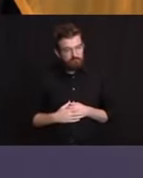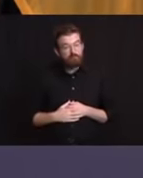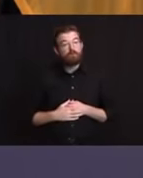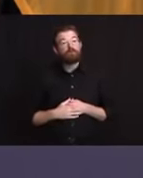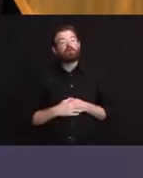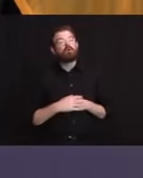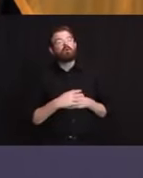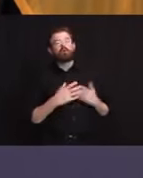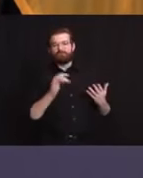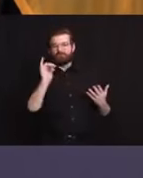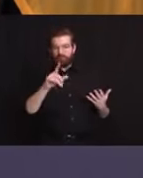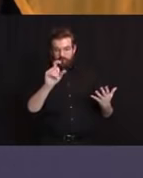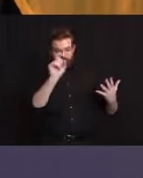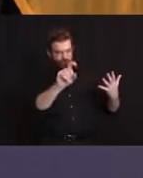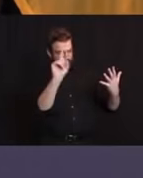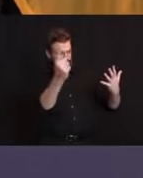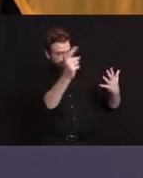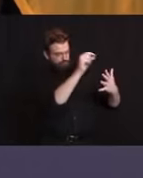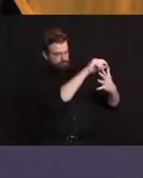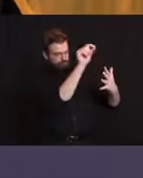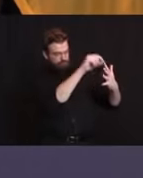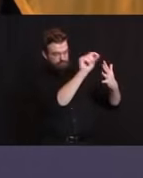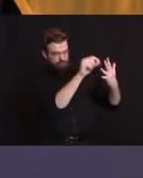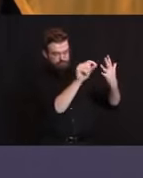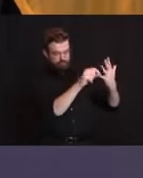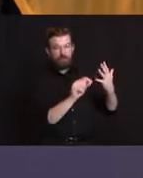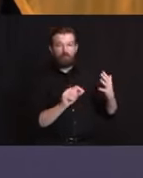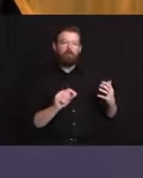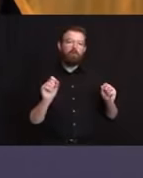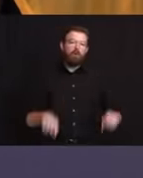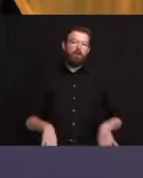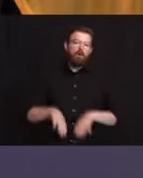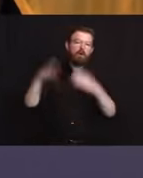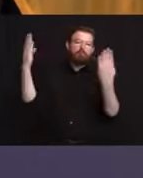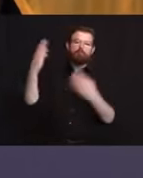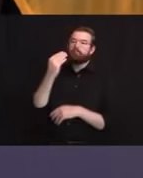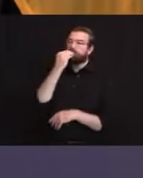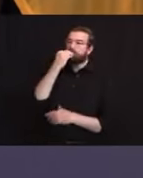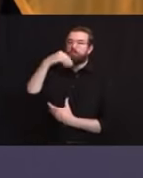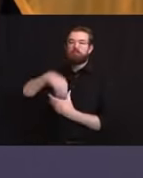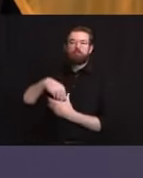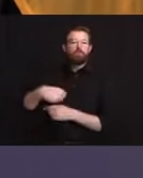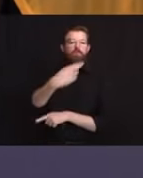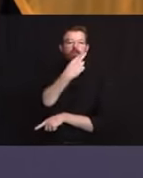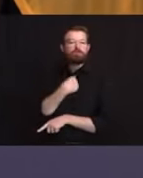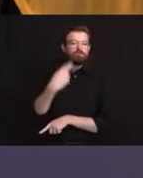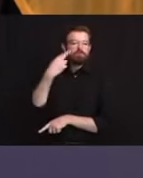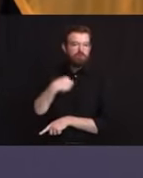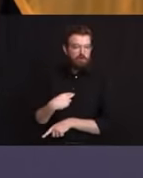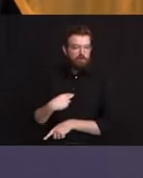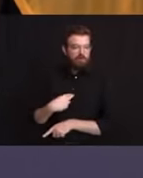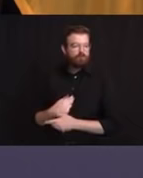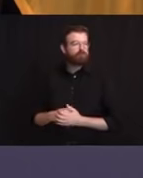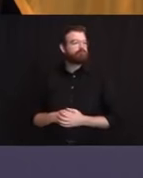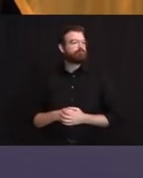we're seeing combination of we're convinced the self-quarantining is working, and hopefully some dying down of the raging